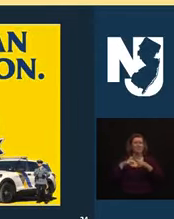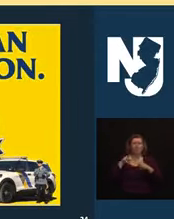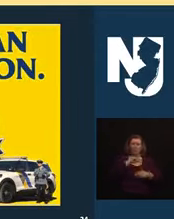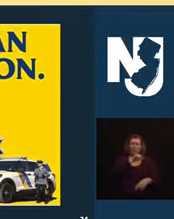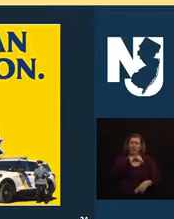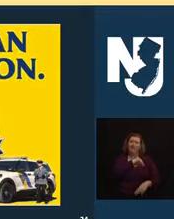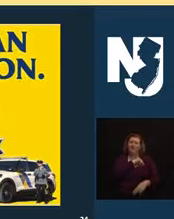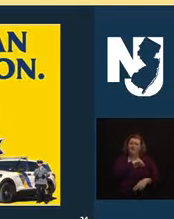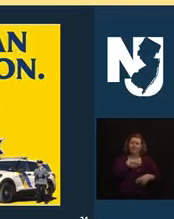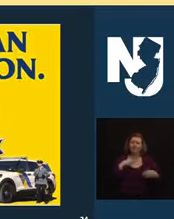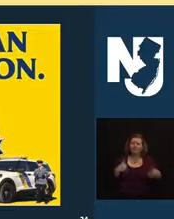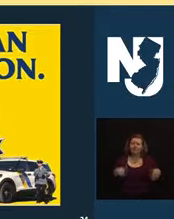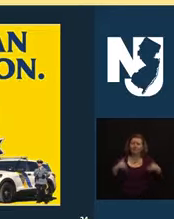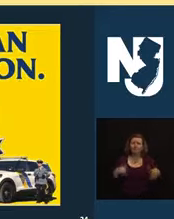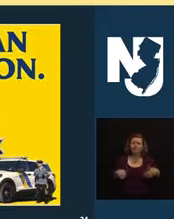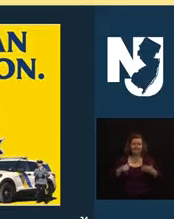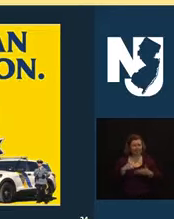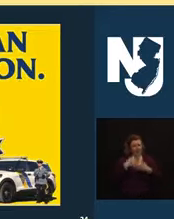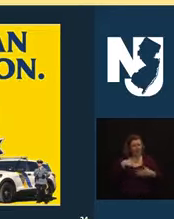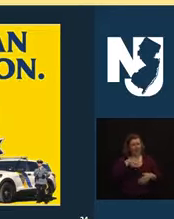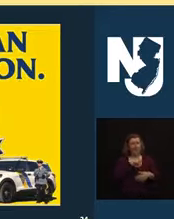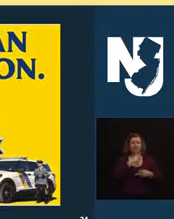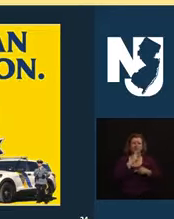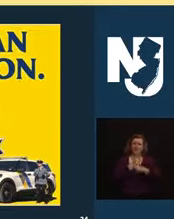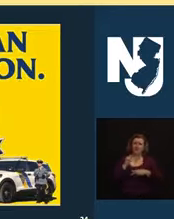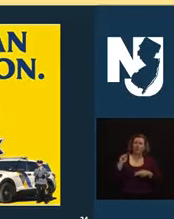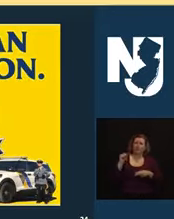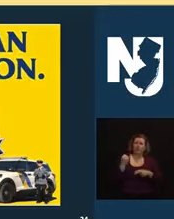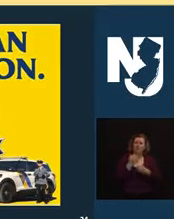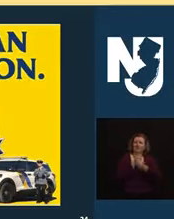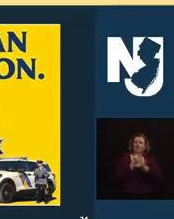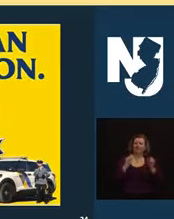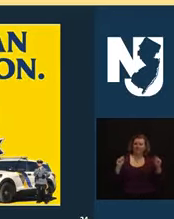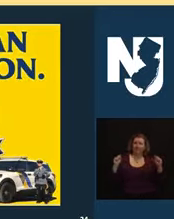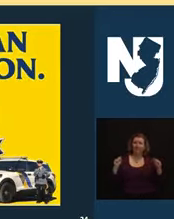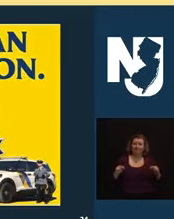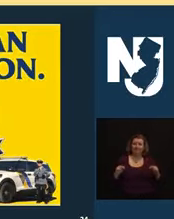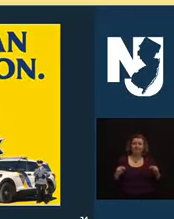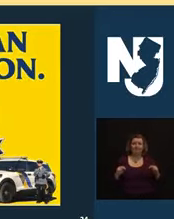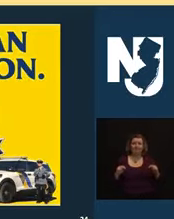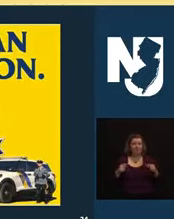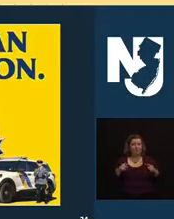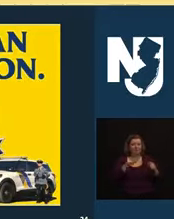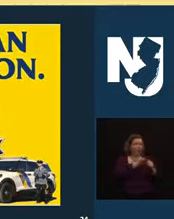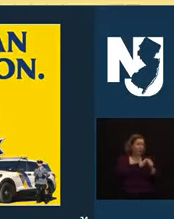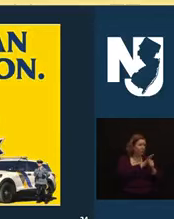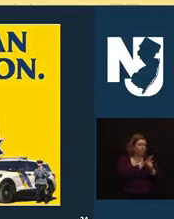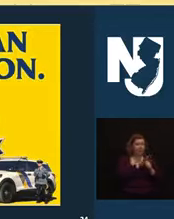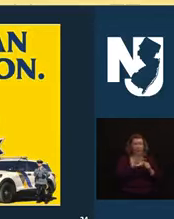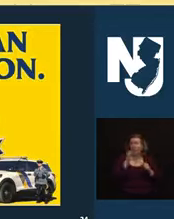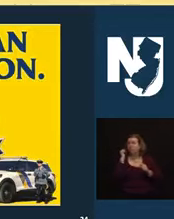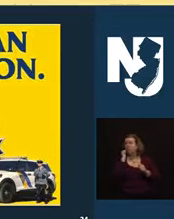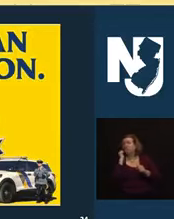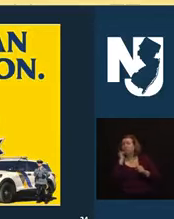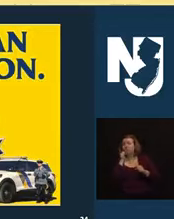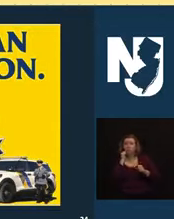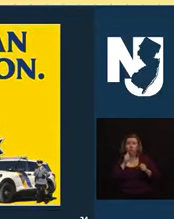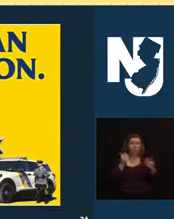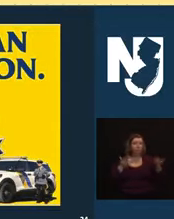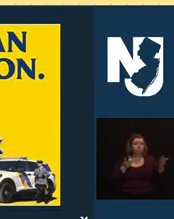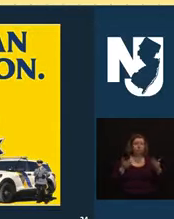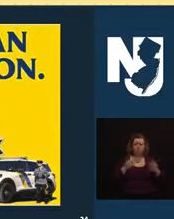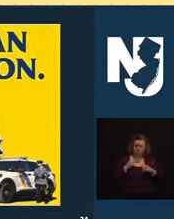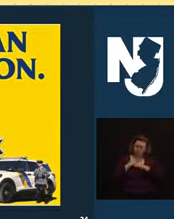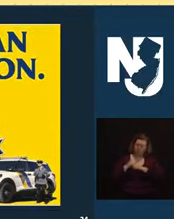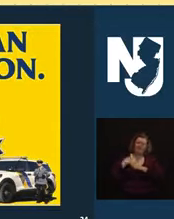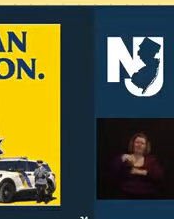enough, you're helping us keep New Jersey safe and secure, whether we're in a pandemic or whether we're in the daily, day in and day out reality of